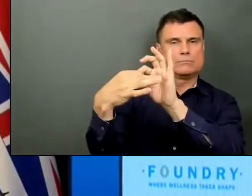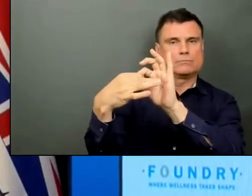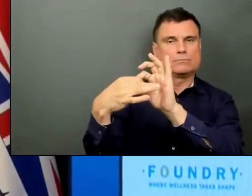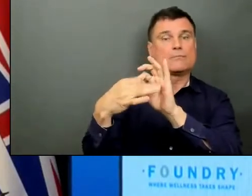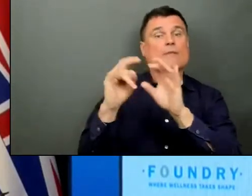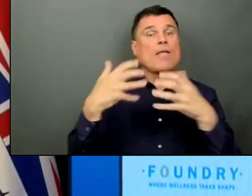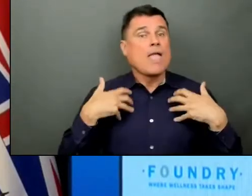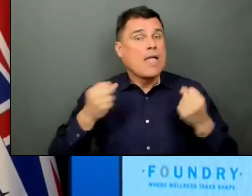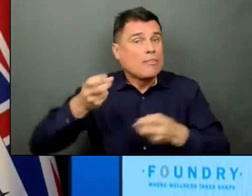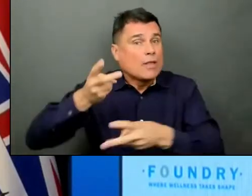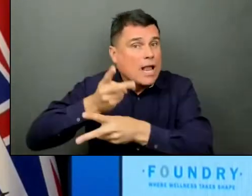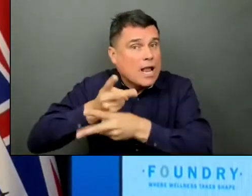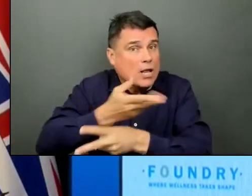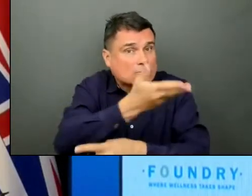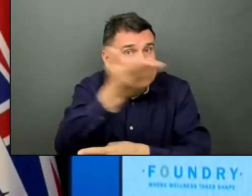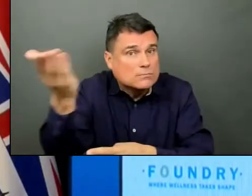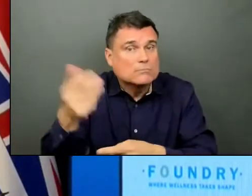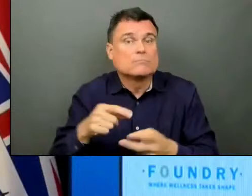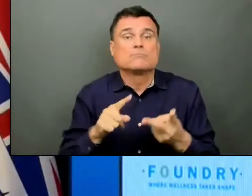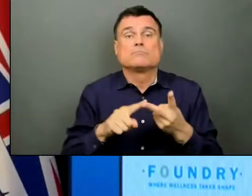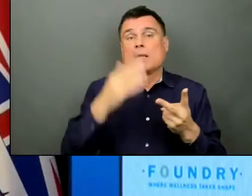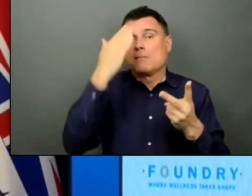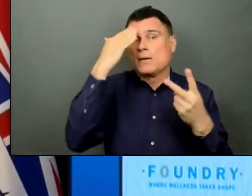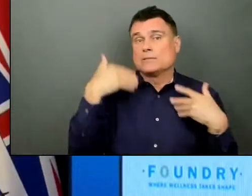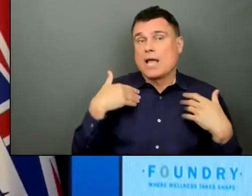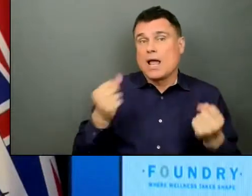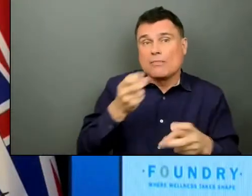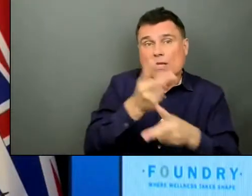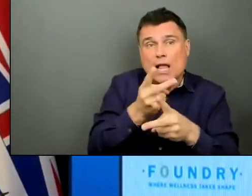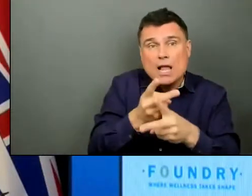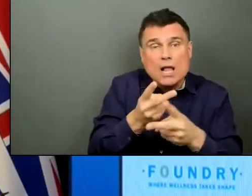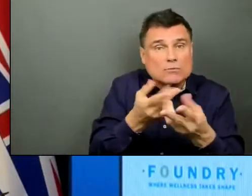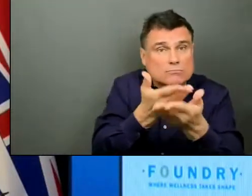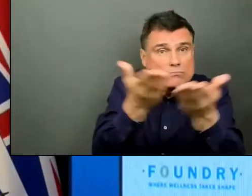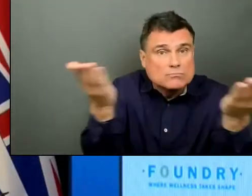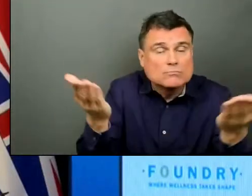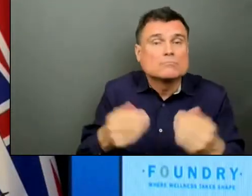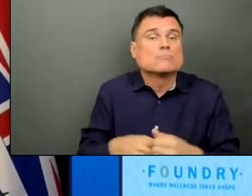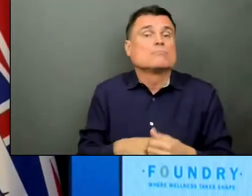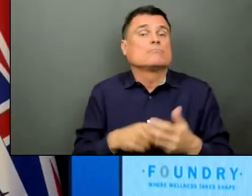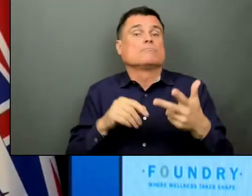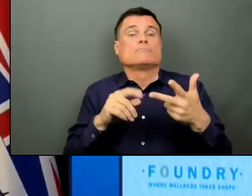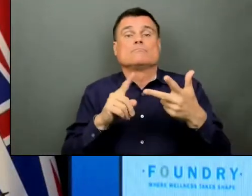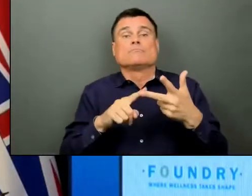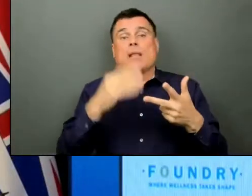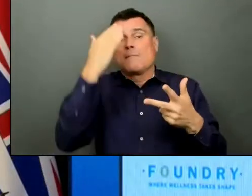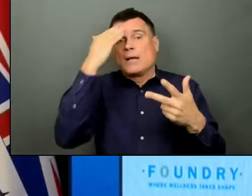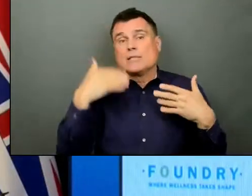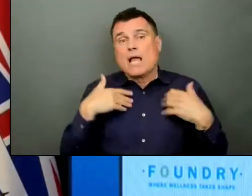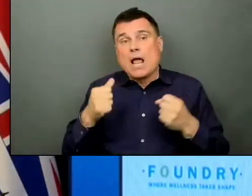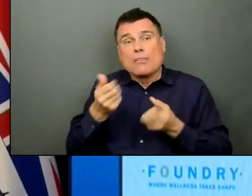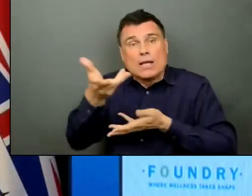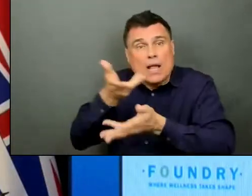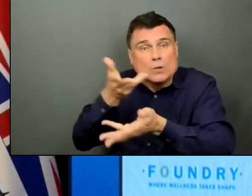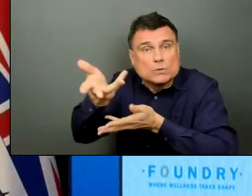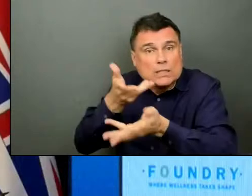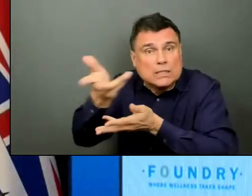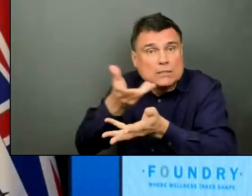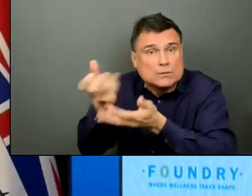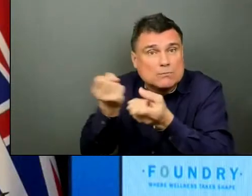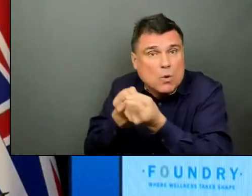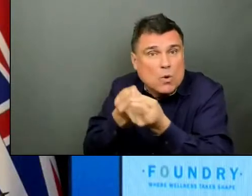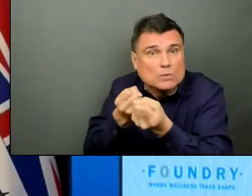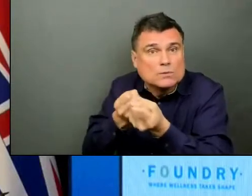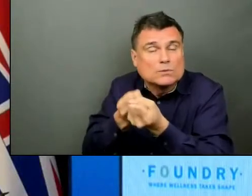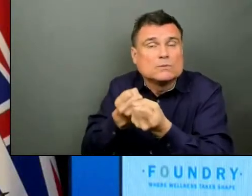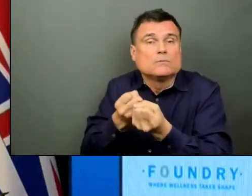and family, peer support, and social services, the Foundry offers streamlined and coordinated options for